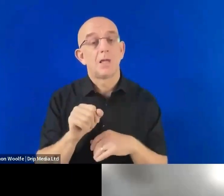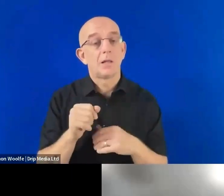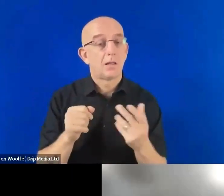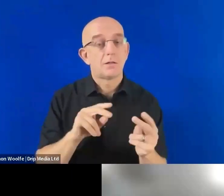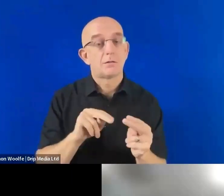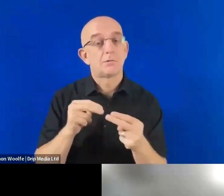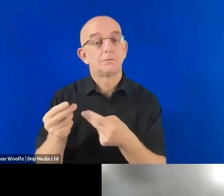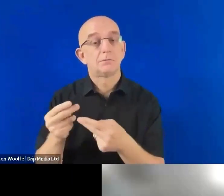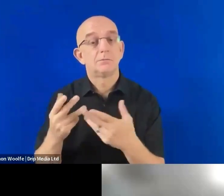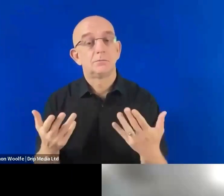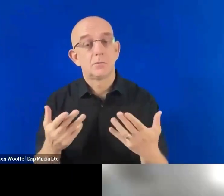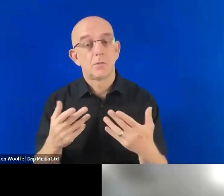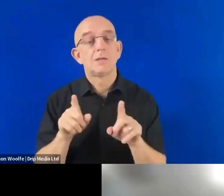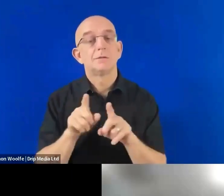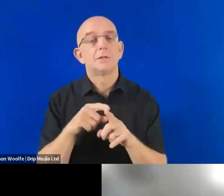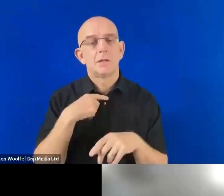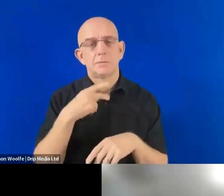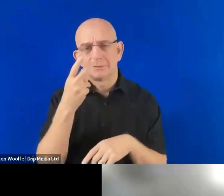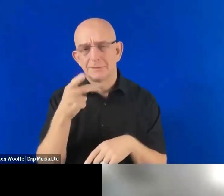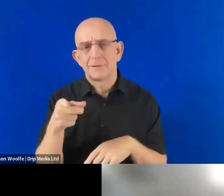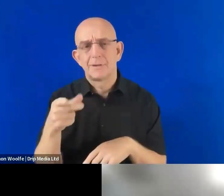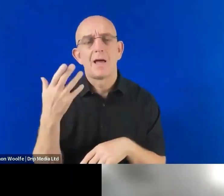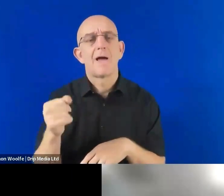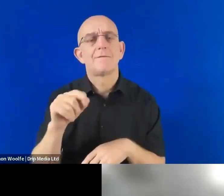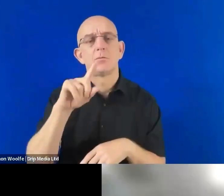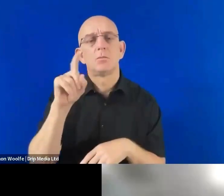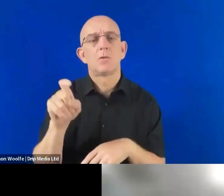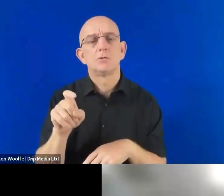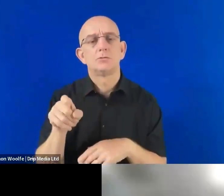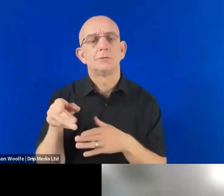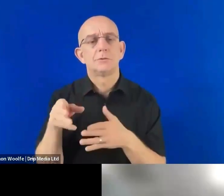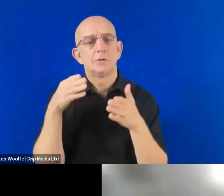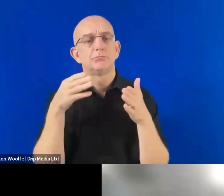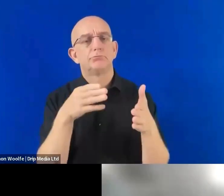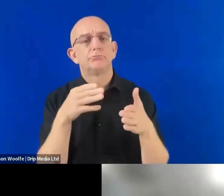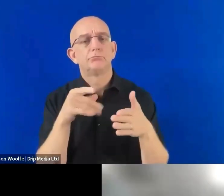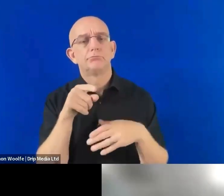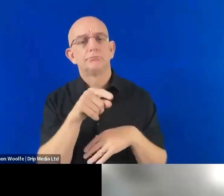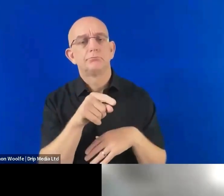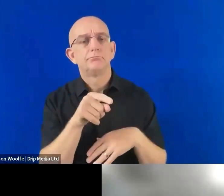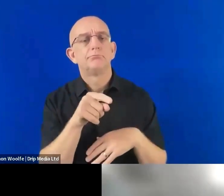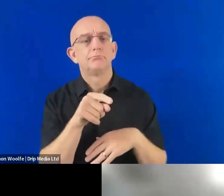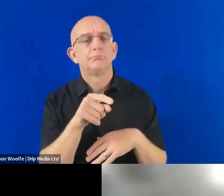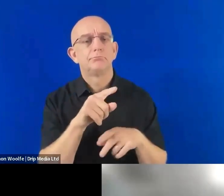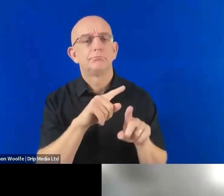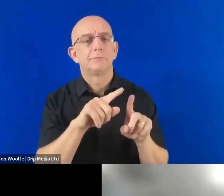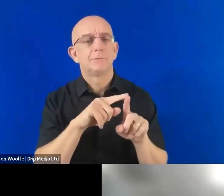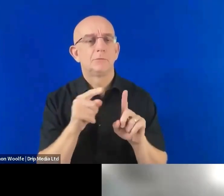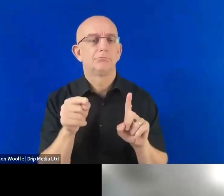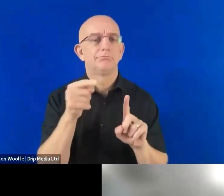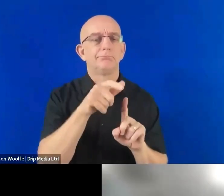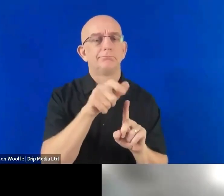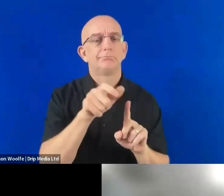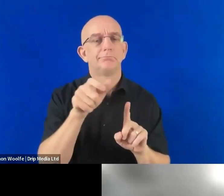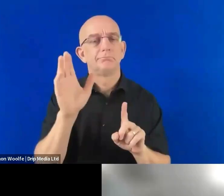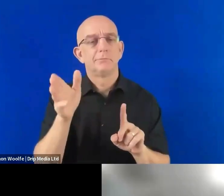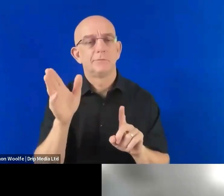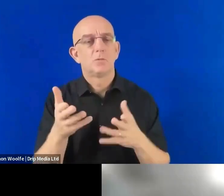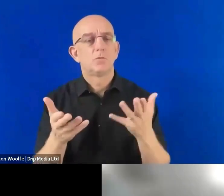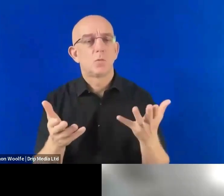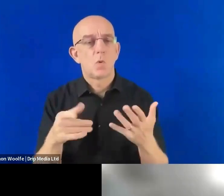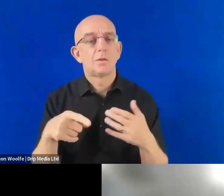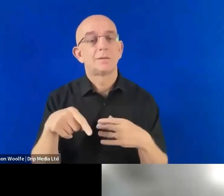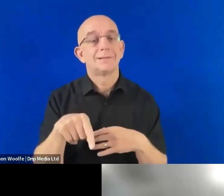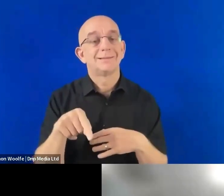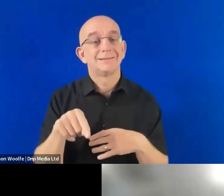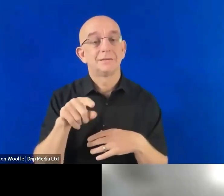question for Thebuho STEAM Lab. even if his answer is that the question on how